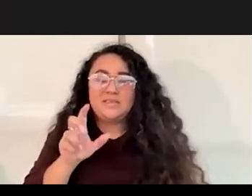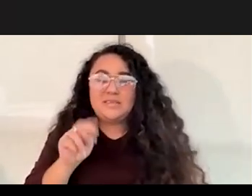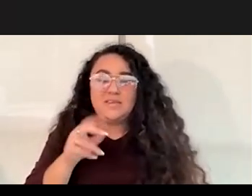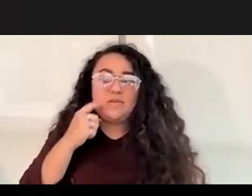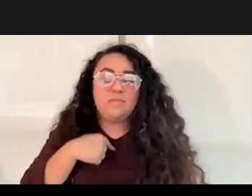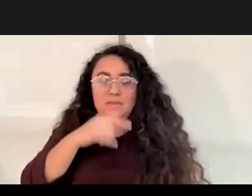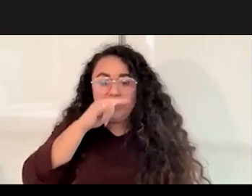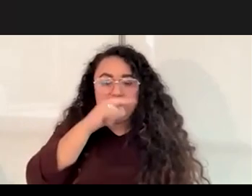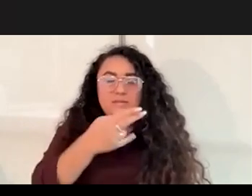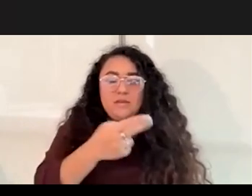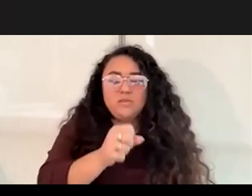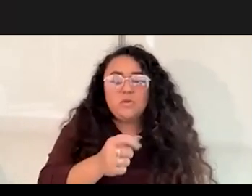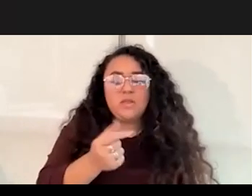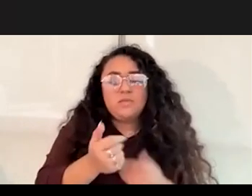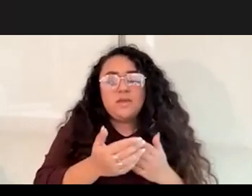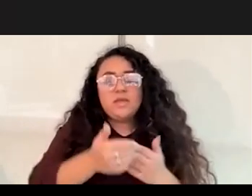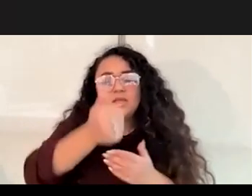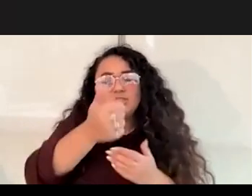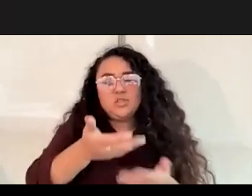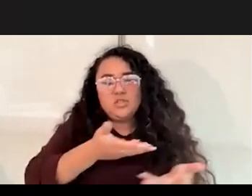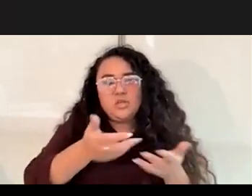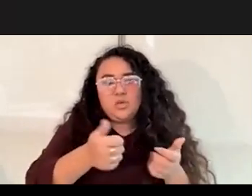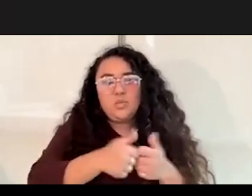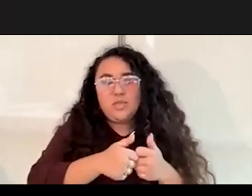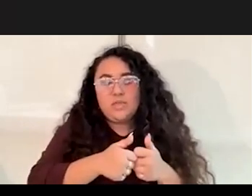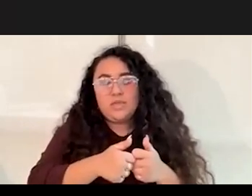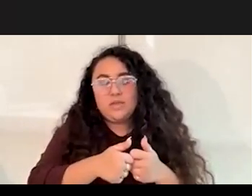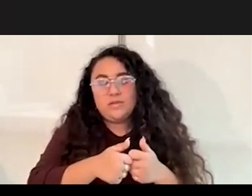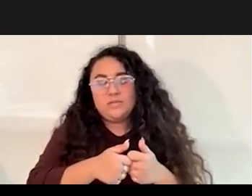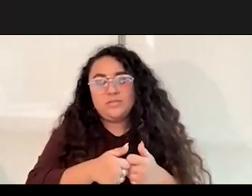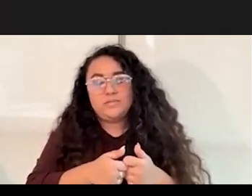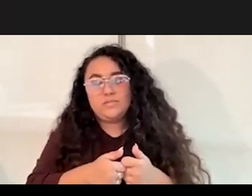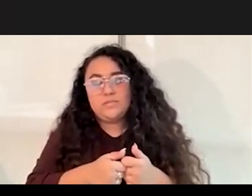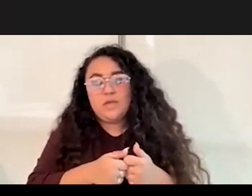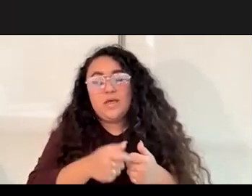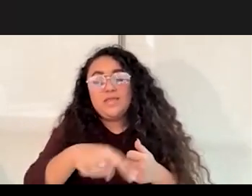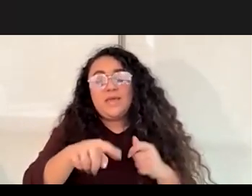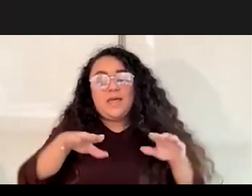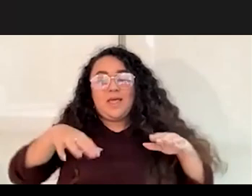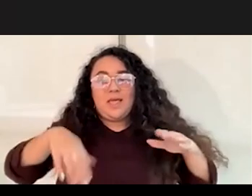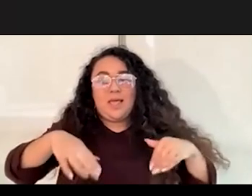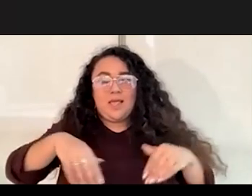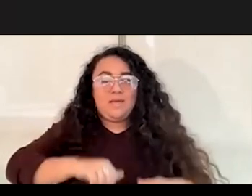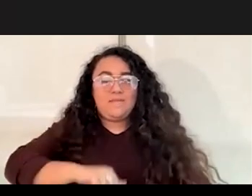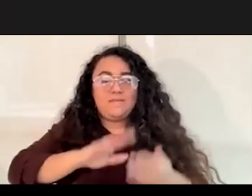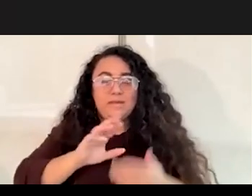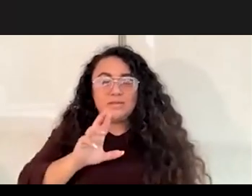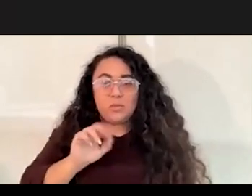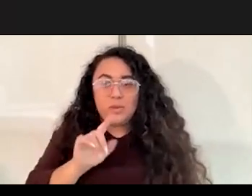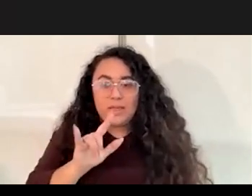were a little bit easier to deal with because they hadn't yet faced that reality of